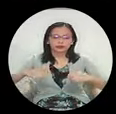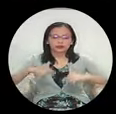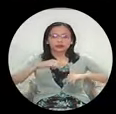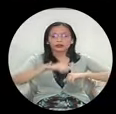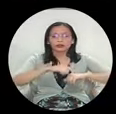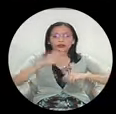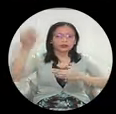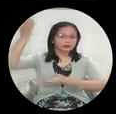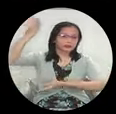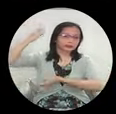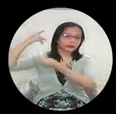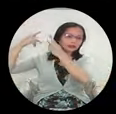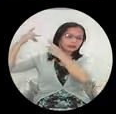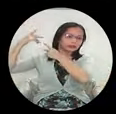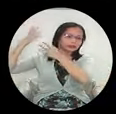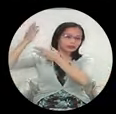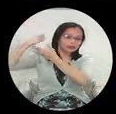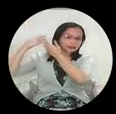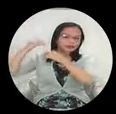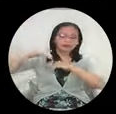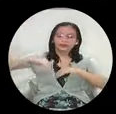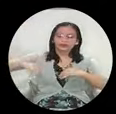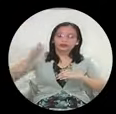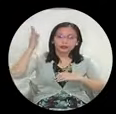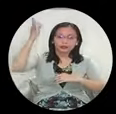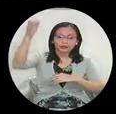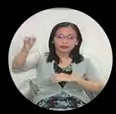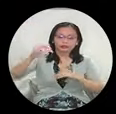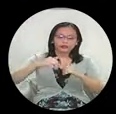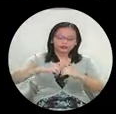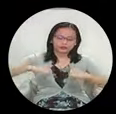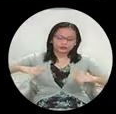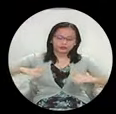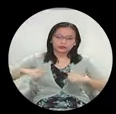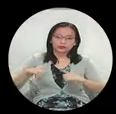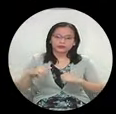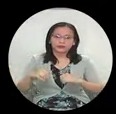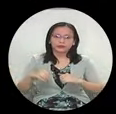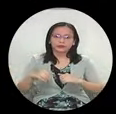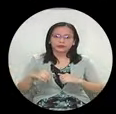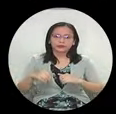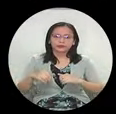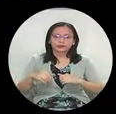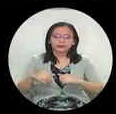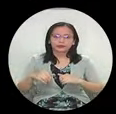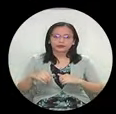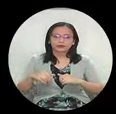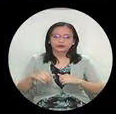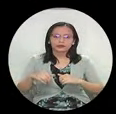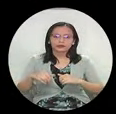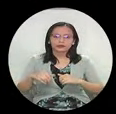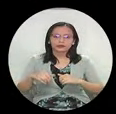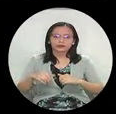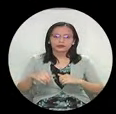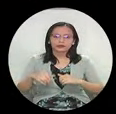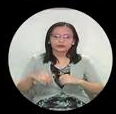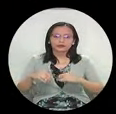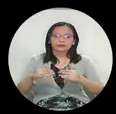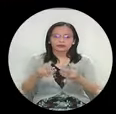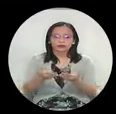the other one is the future. Somebody asked me, Pastor, what about the present? The present is just a